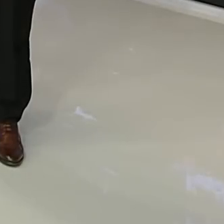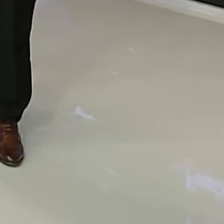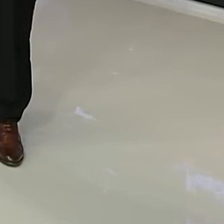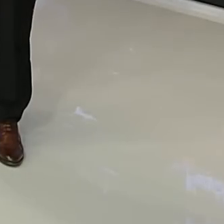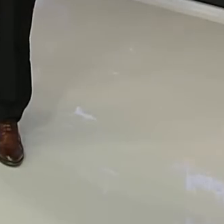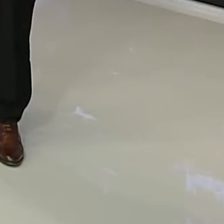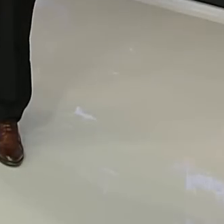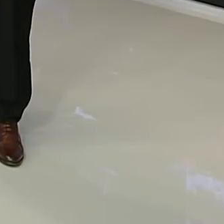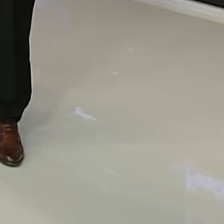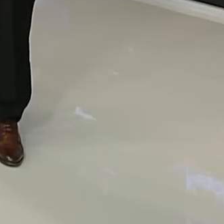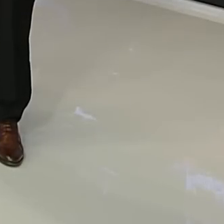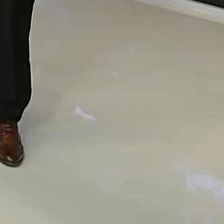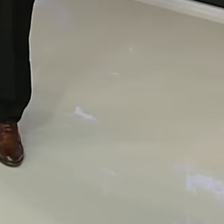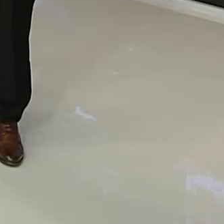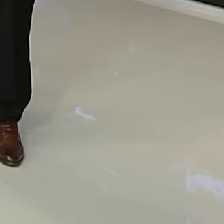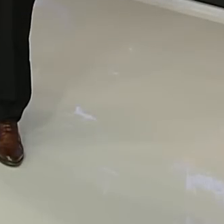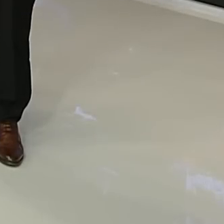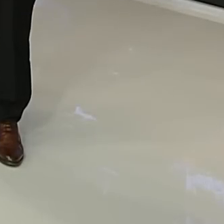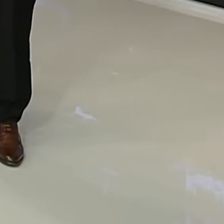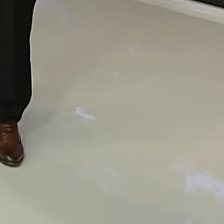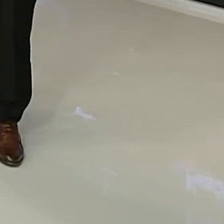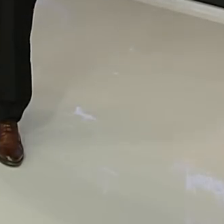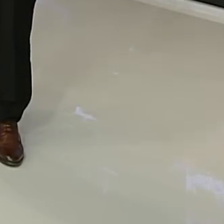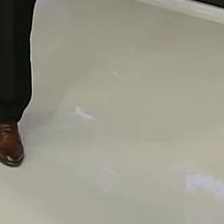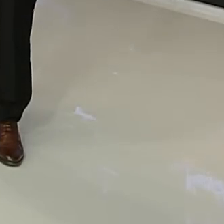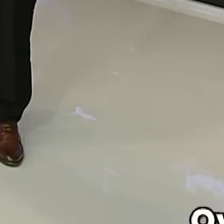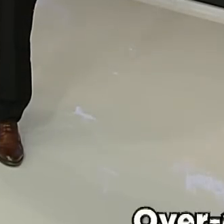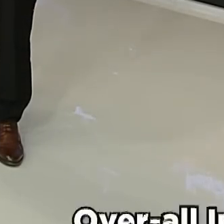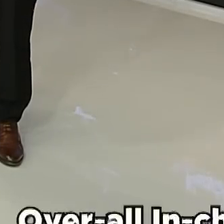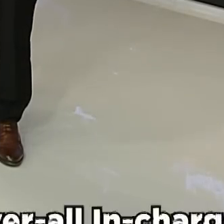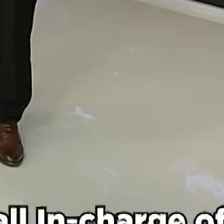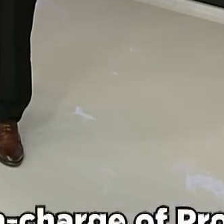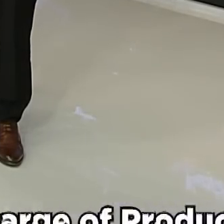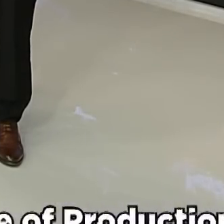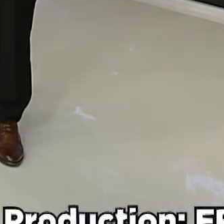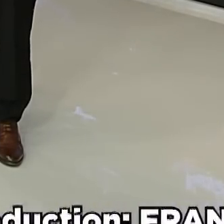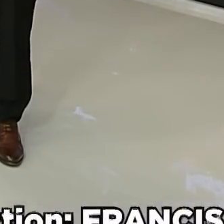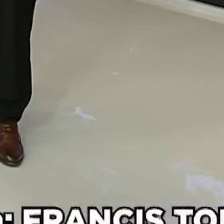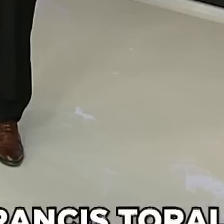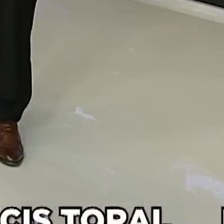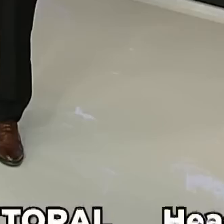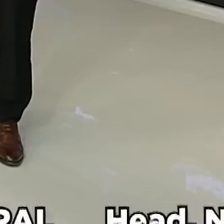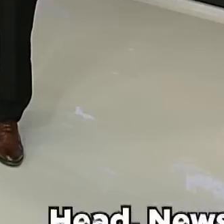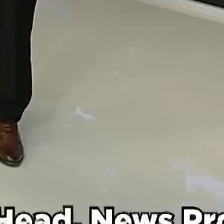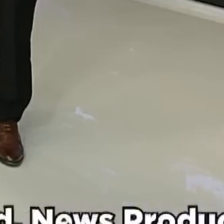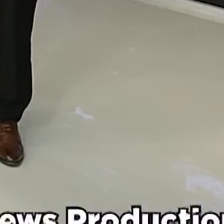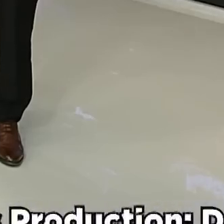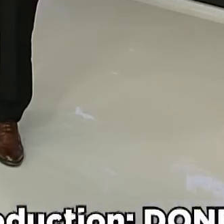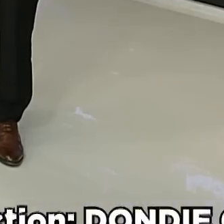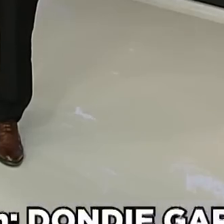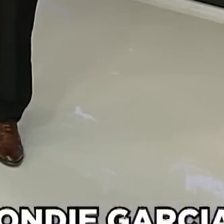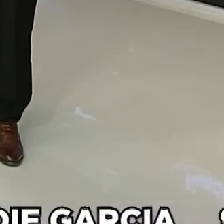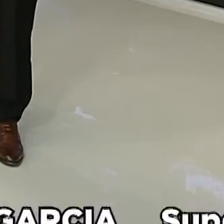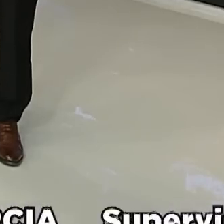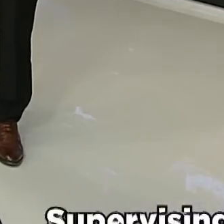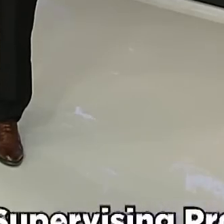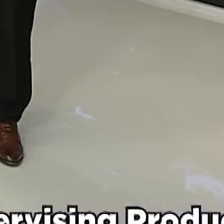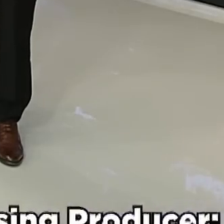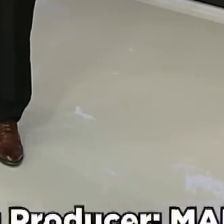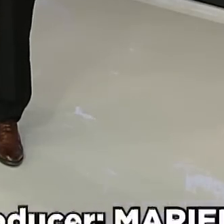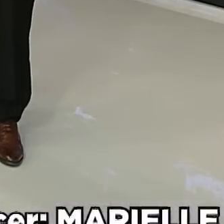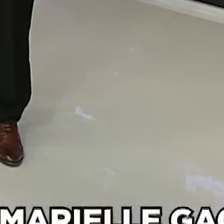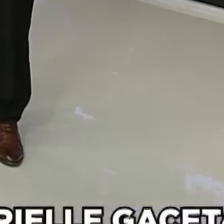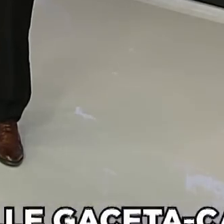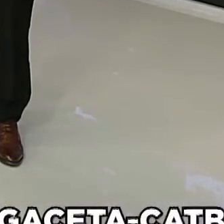Galing, ang saya niyan. Alin? Guardians of the Galaxy. Di ka makarelate no? Hindi, napanood ko na yung, no. Yung pangalawa na yan,